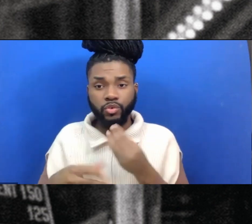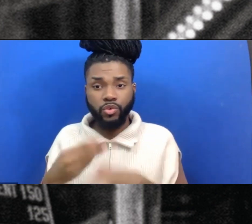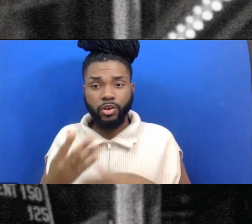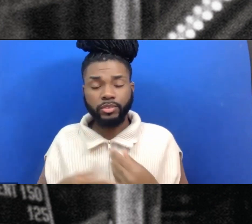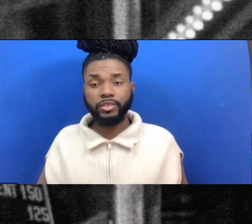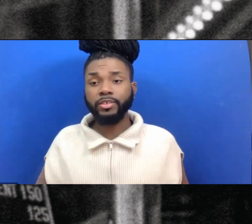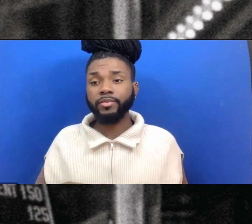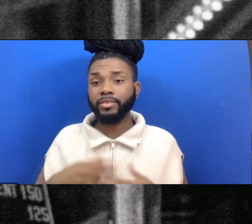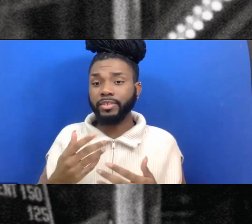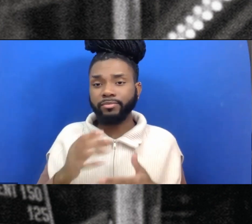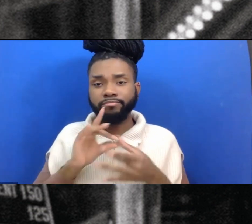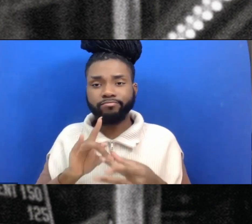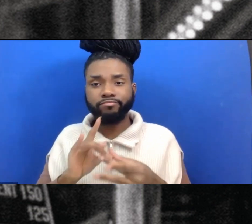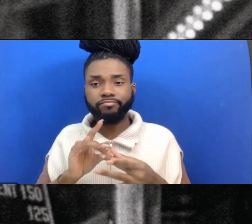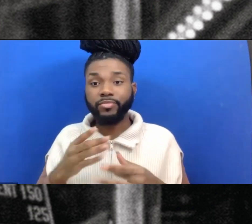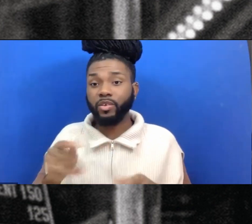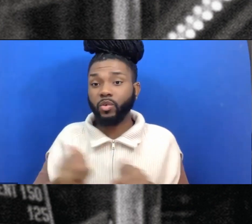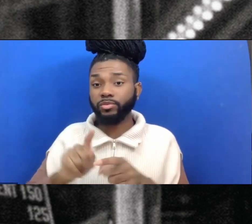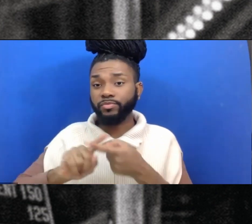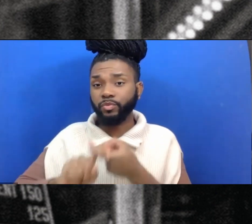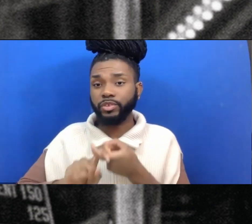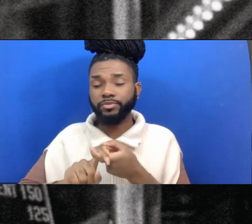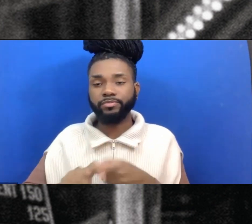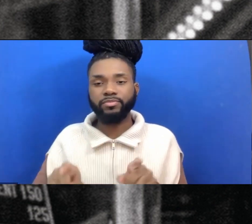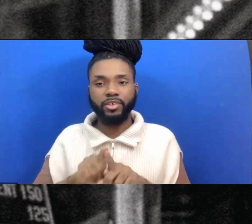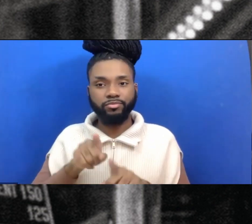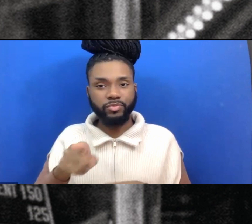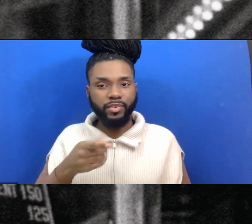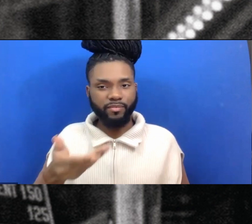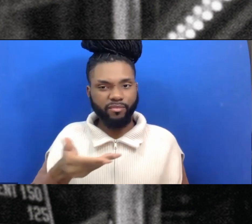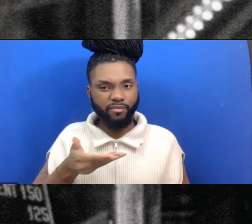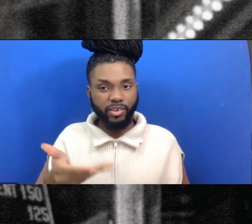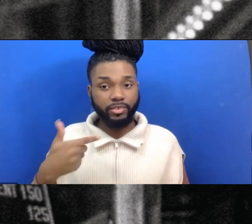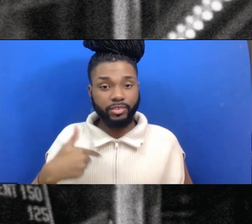kinship and friendship, as she invites us to look,